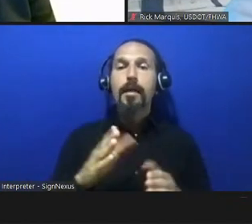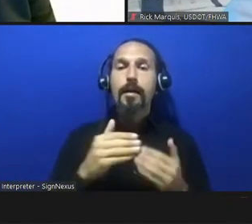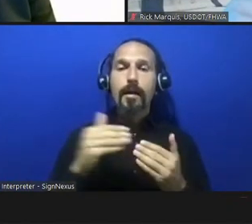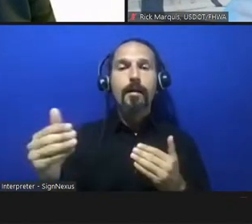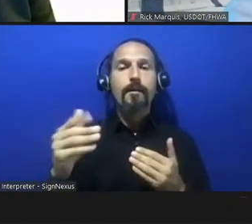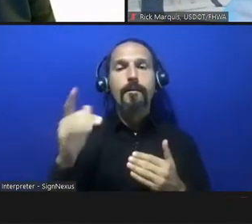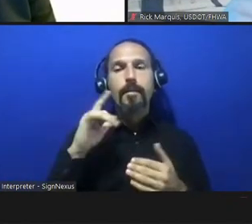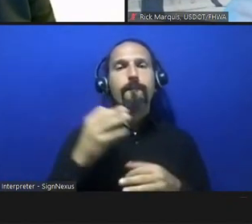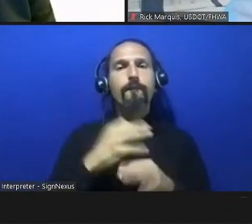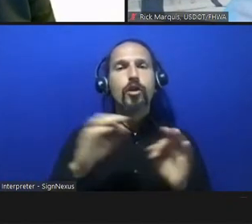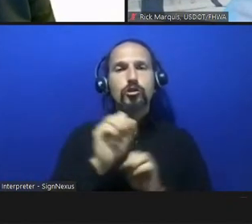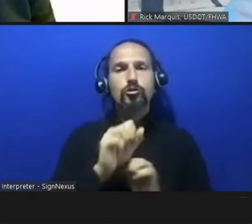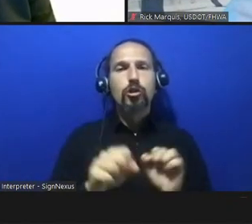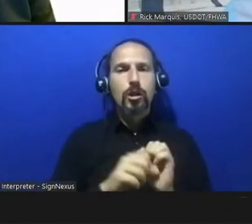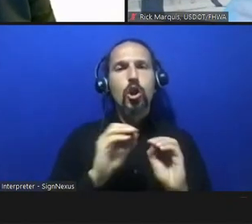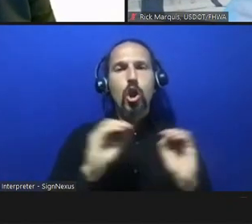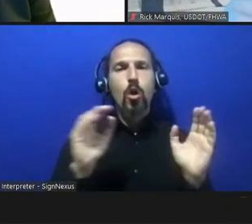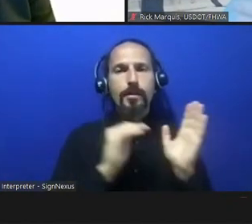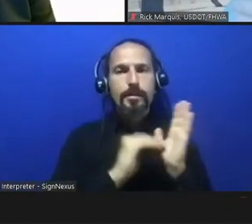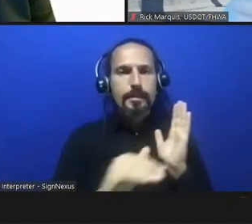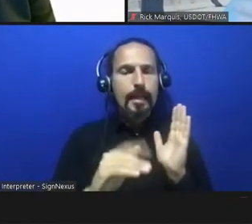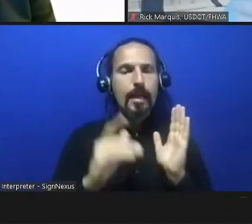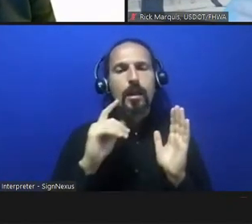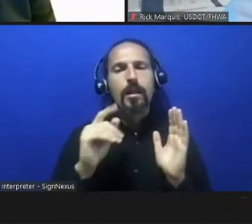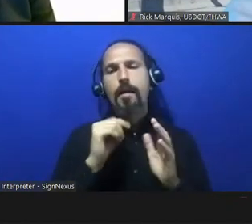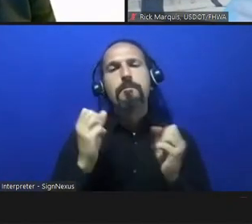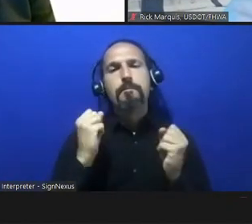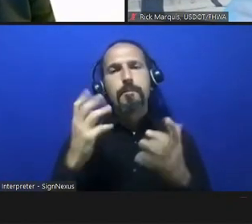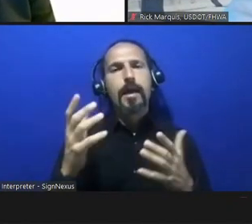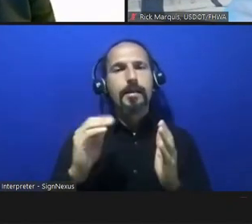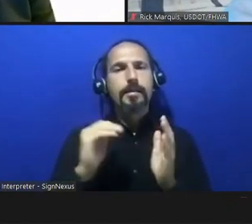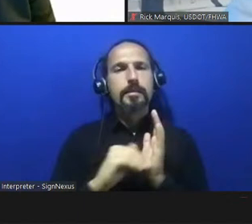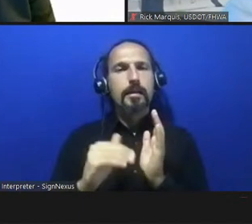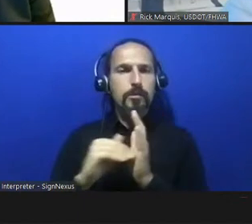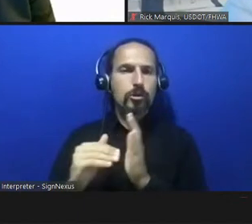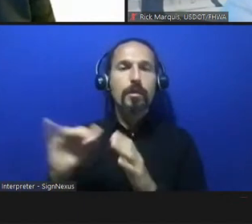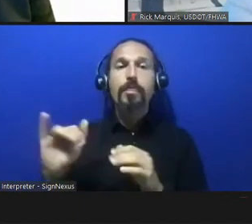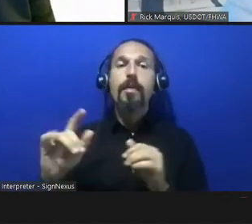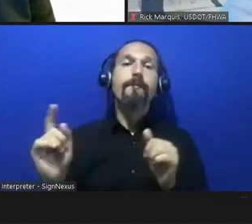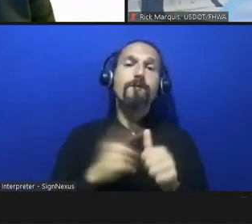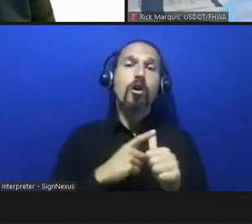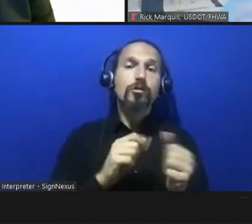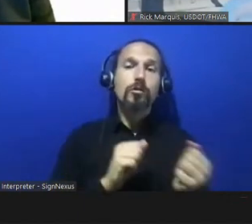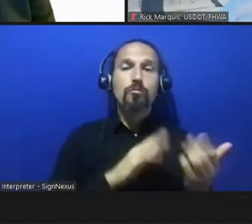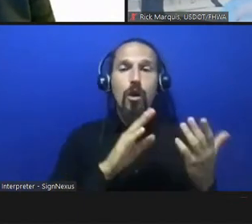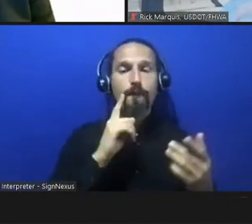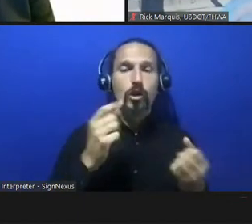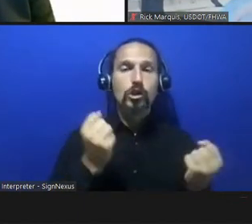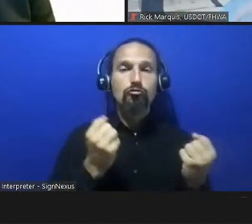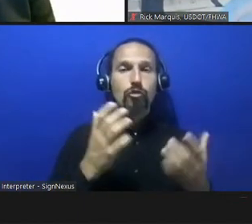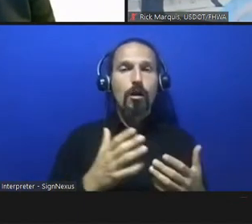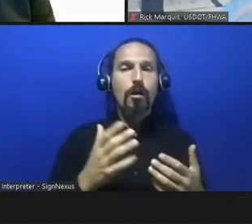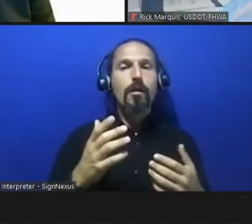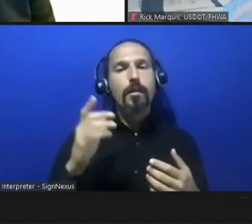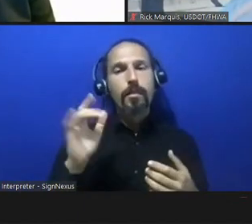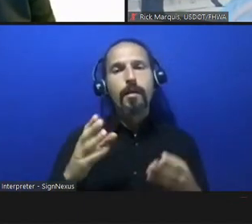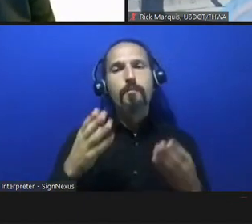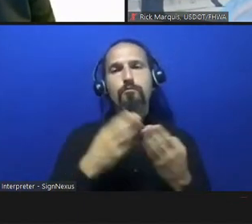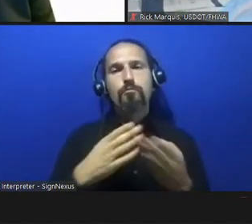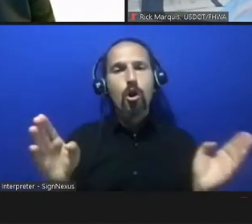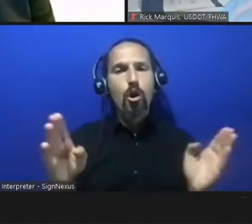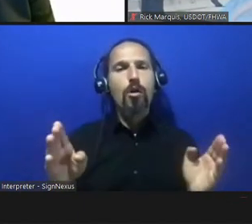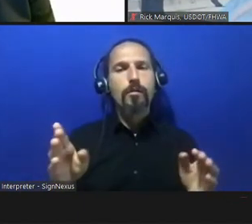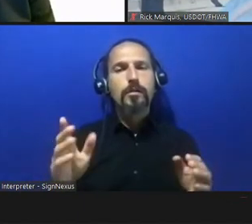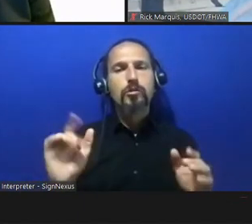structure that provides no exemptions or as few exemptions as possible the ferrous approach for drivers is a very broad base and a